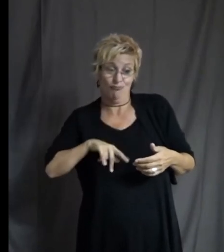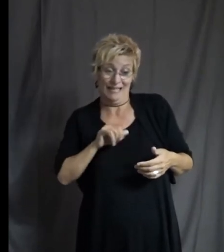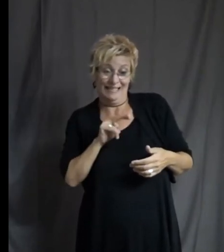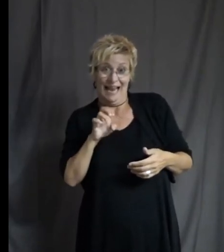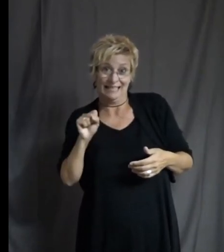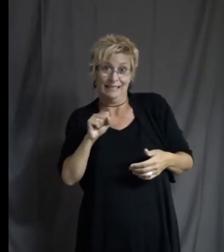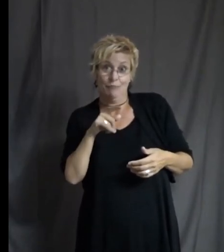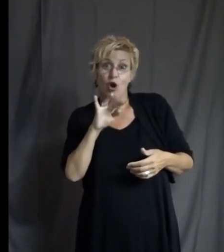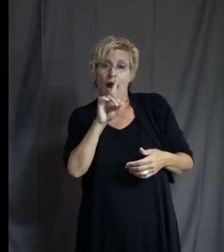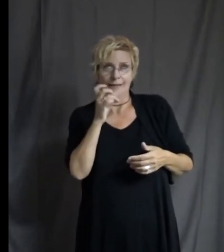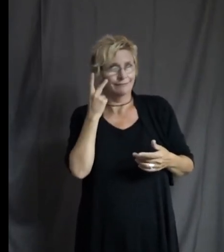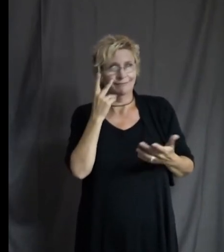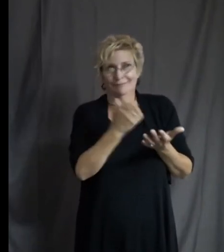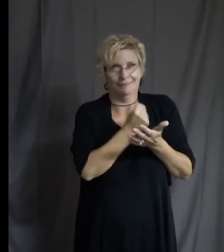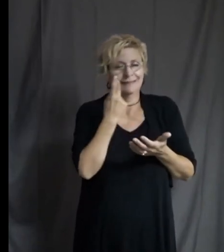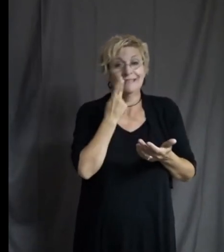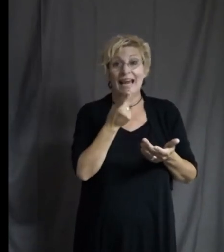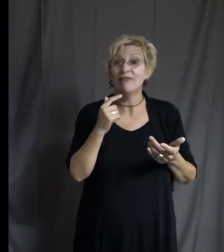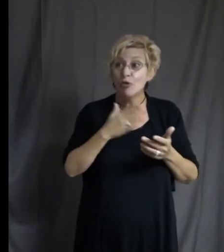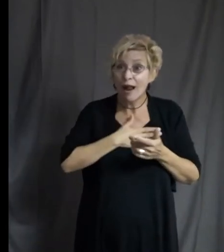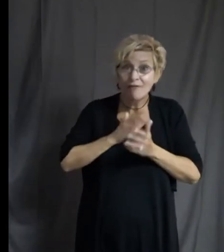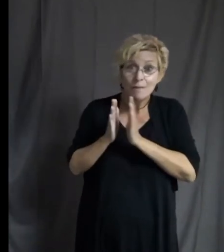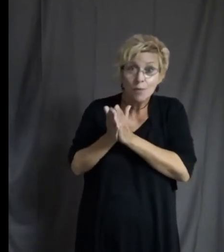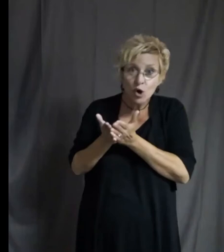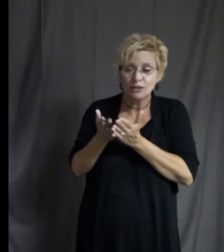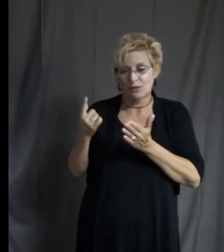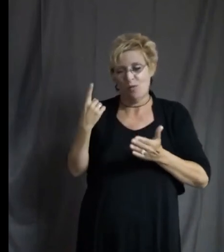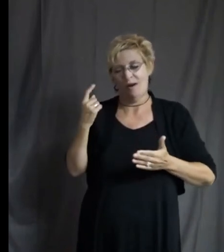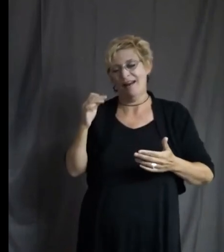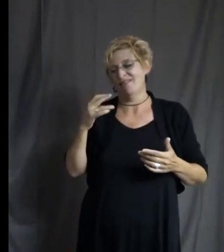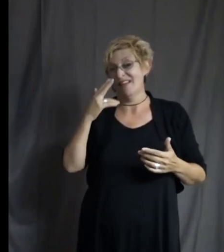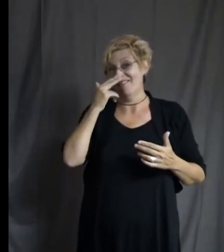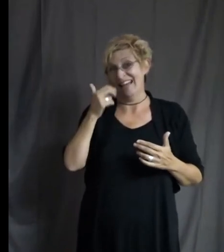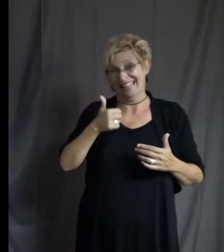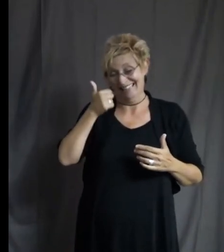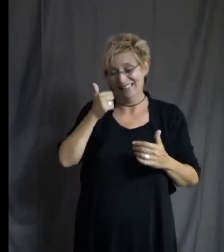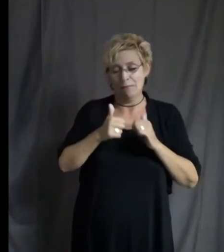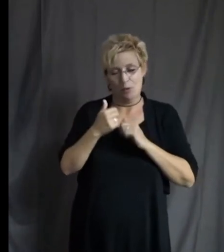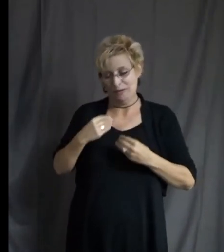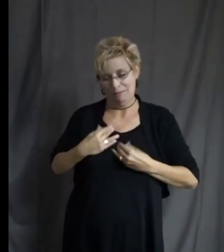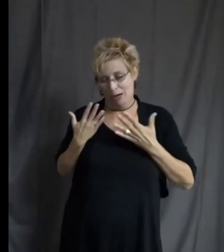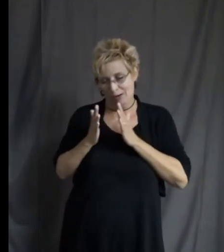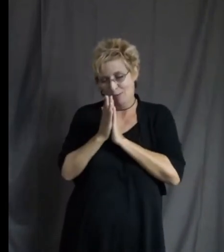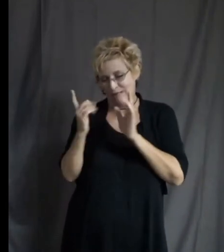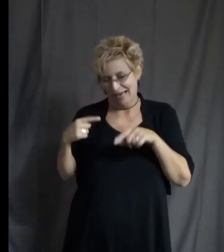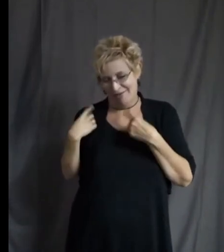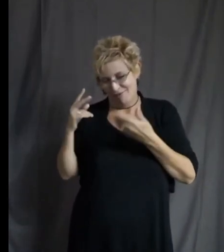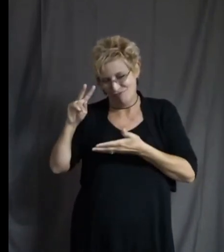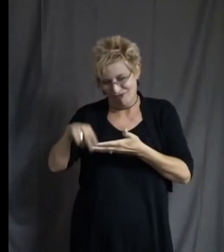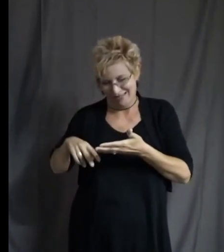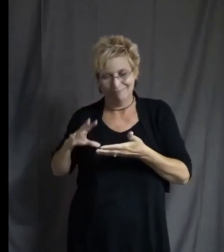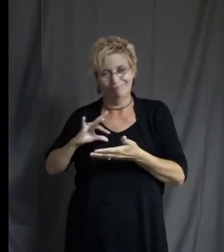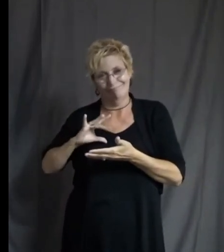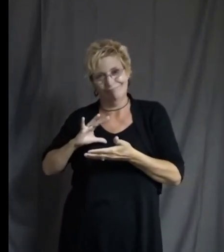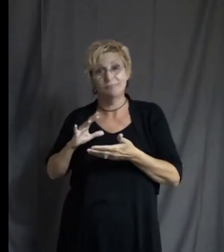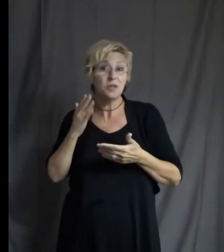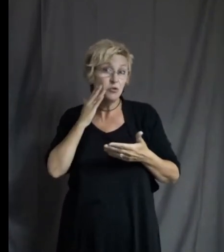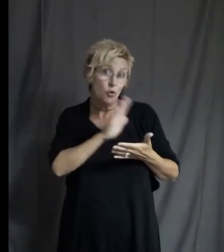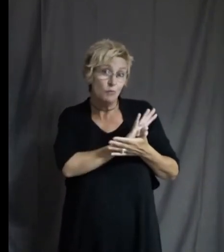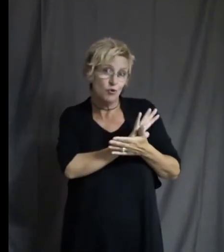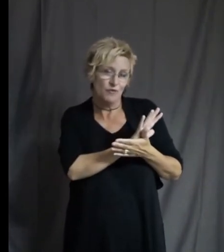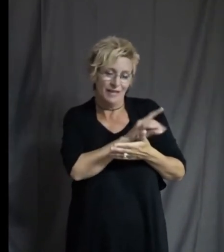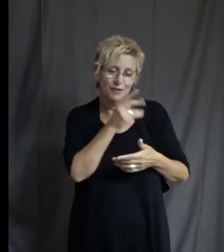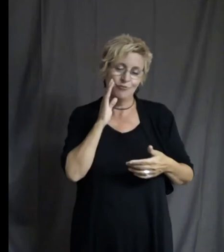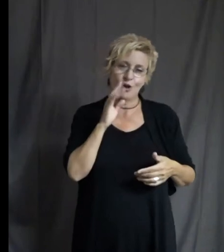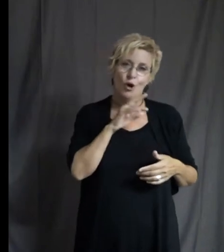see it immediately. And if you love books, this is one of the funniest, most inspiring books that I've ever read. And if you know the movie, you know